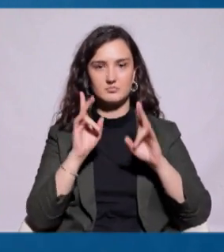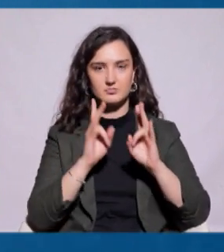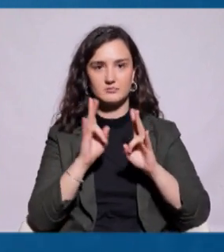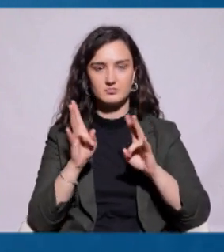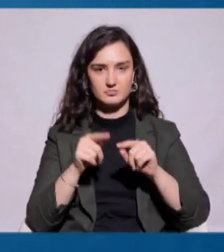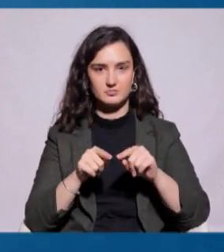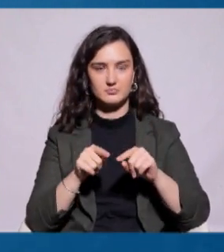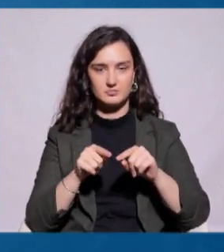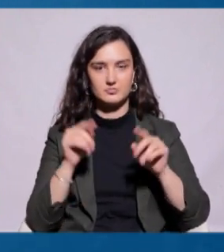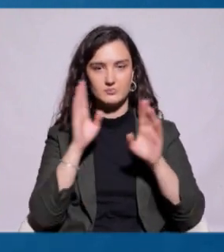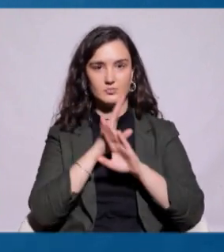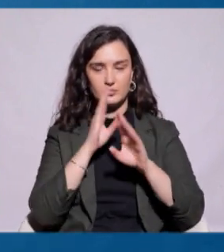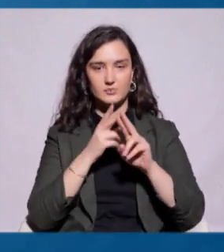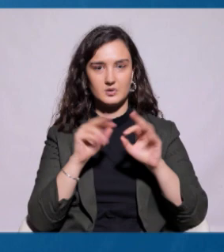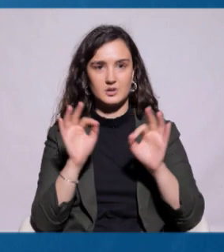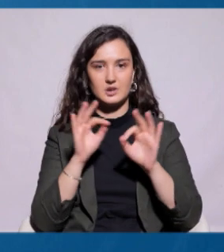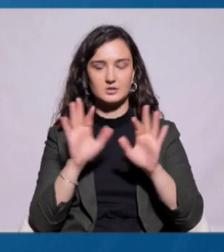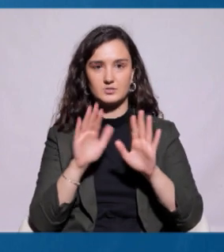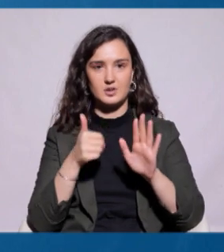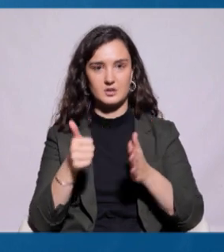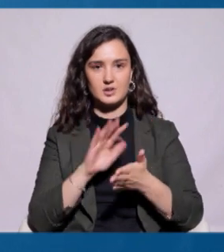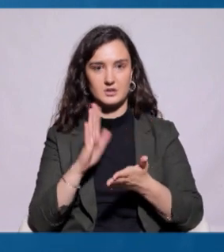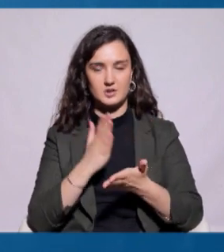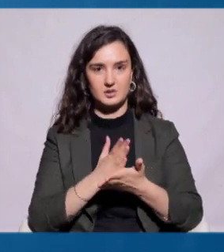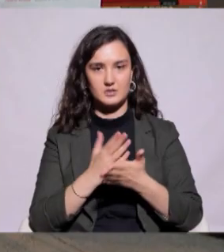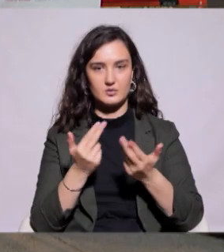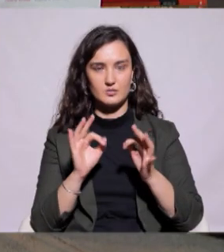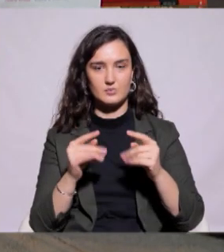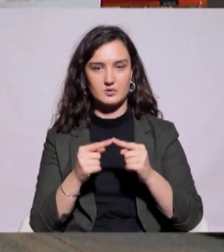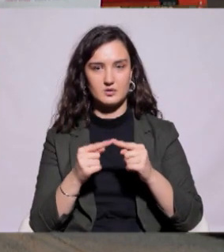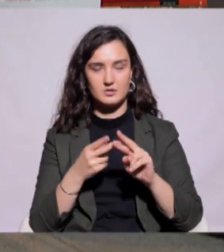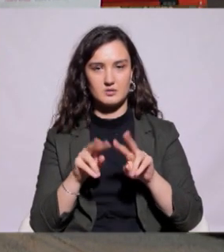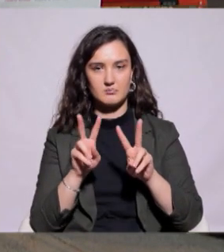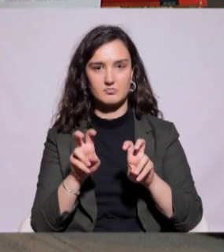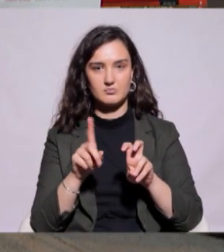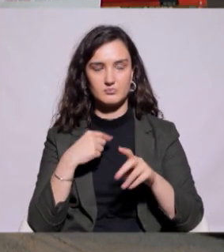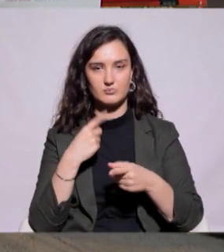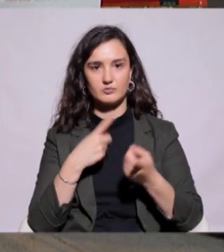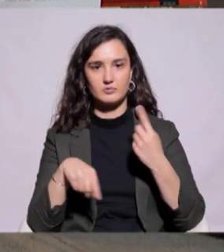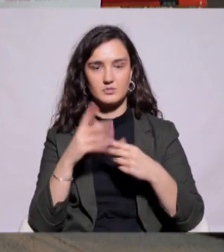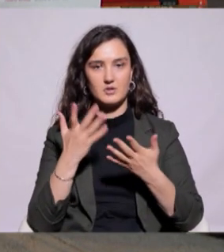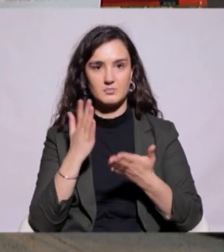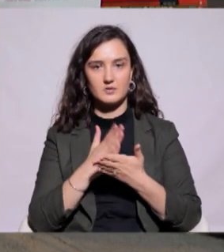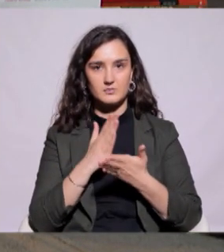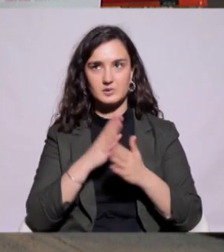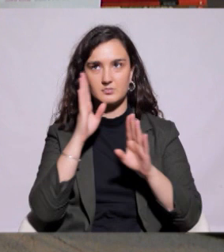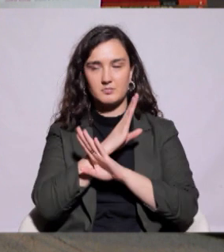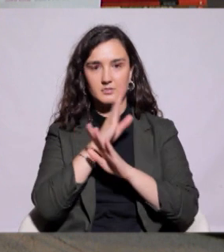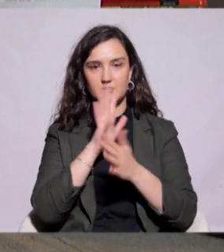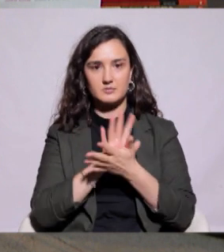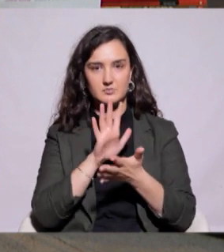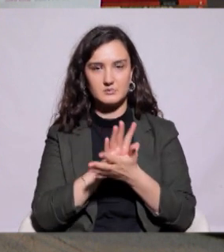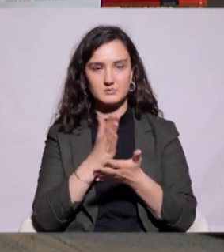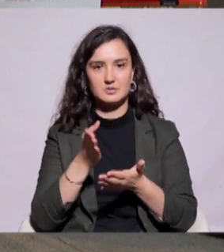in any way. Pollution is never a good thing. Definitely. This means that we might have air pollution,